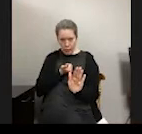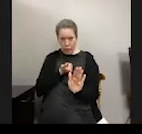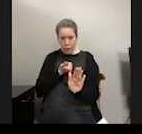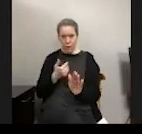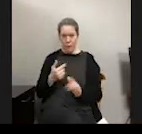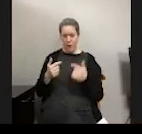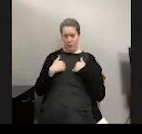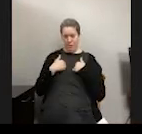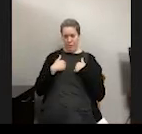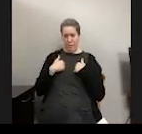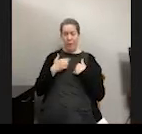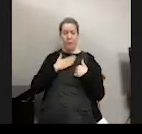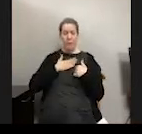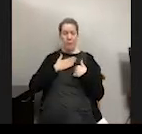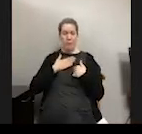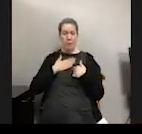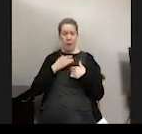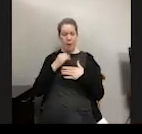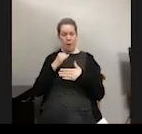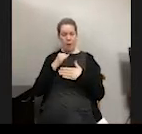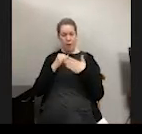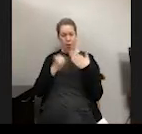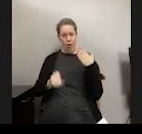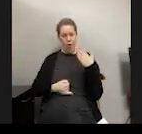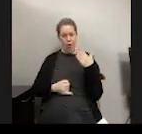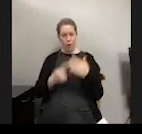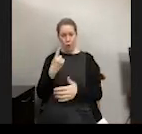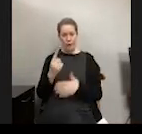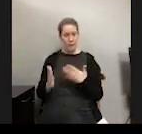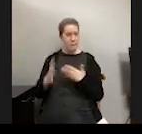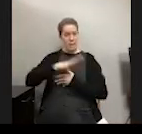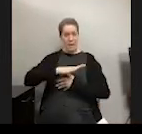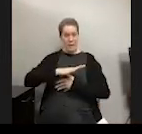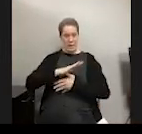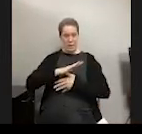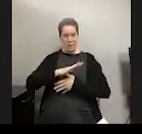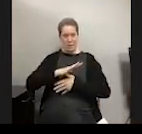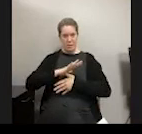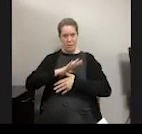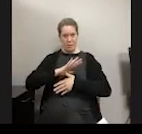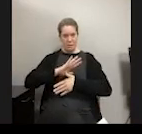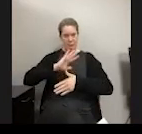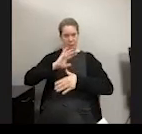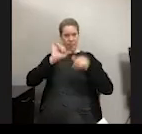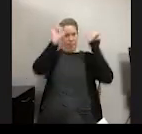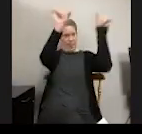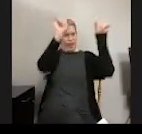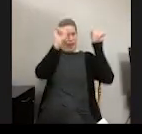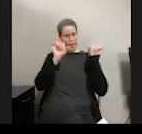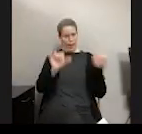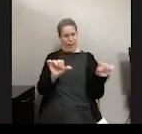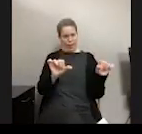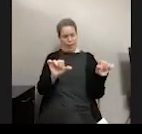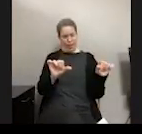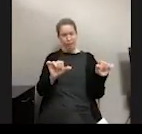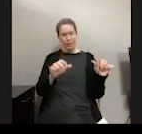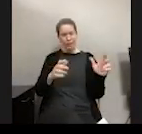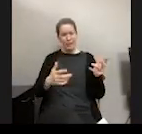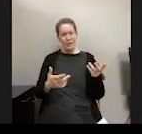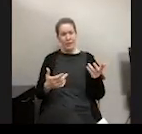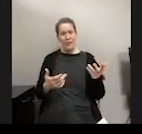there was 500,000 eyes. I don't know if that was accurate, but just it's just a whole different world for someone like me to be able to